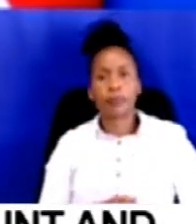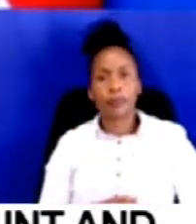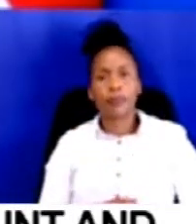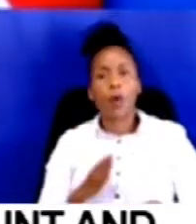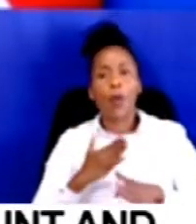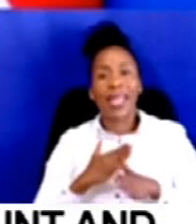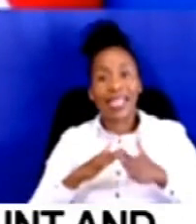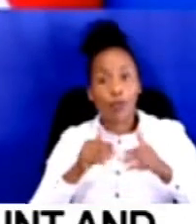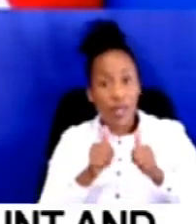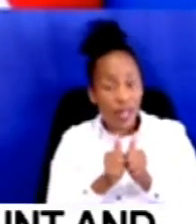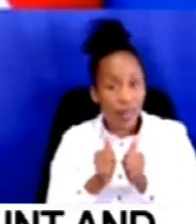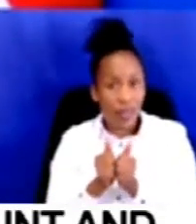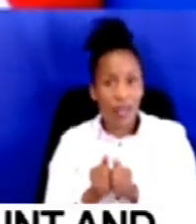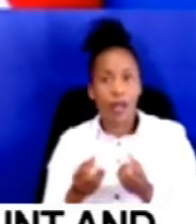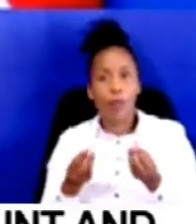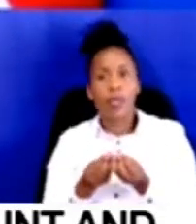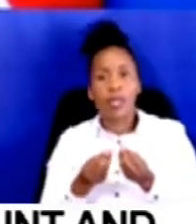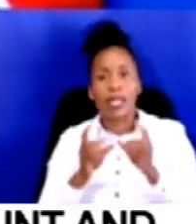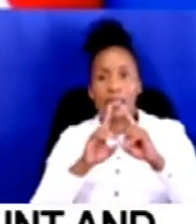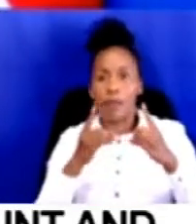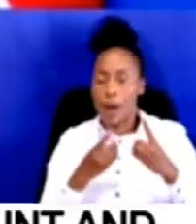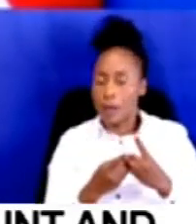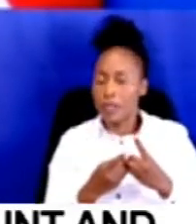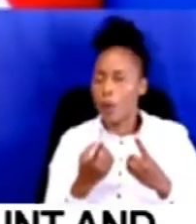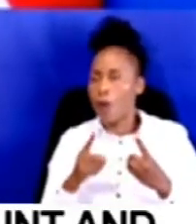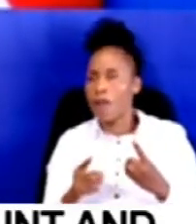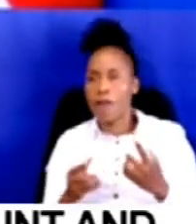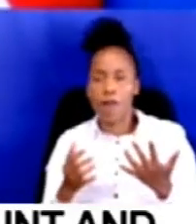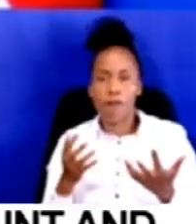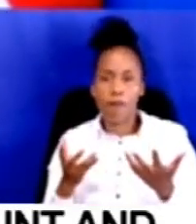Working together with the Department of